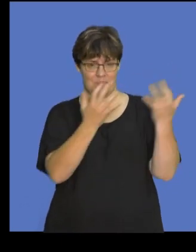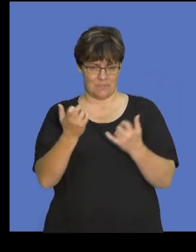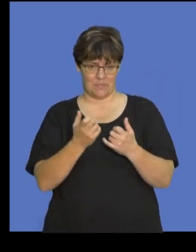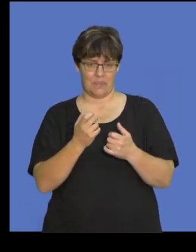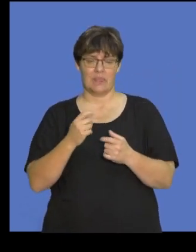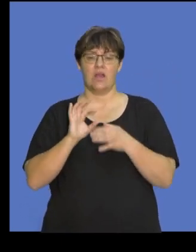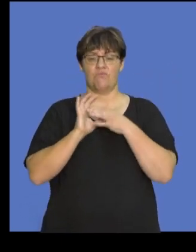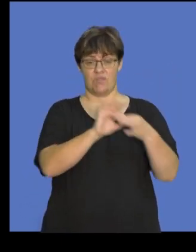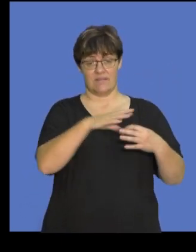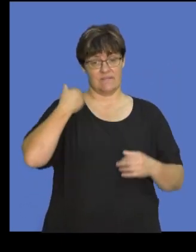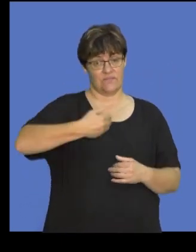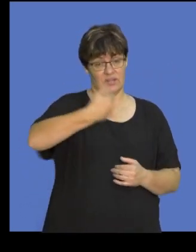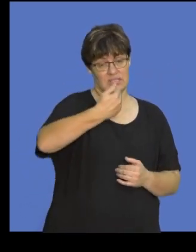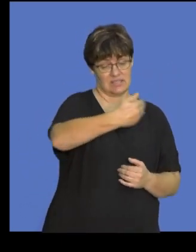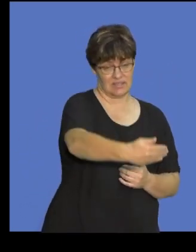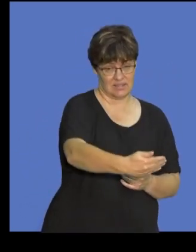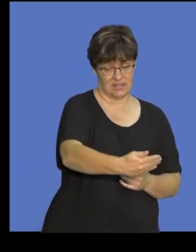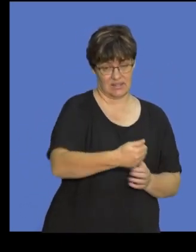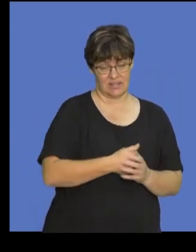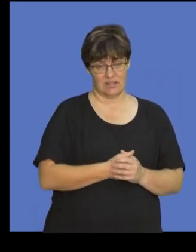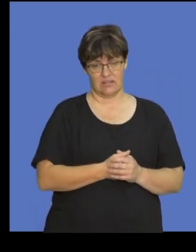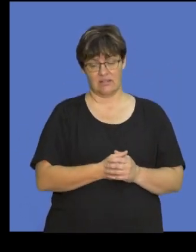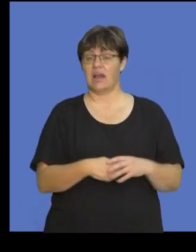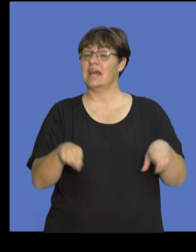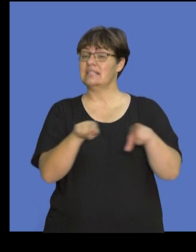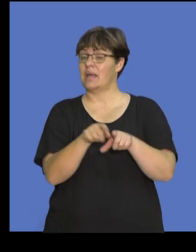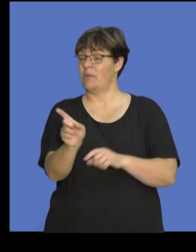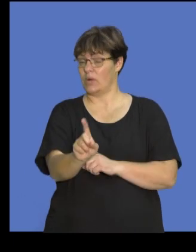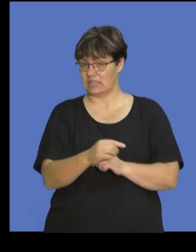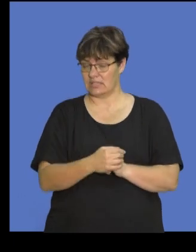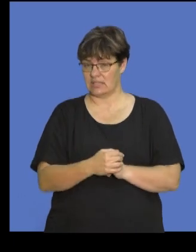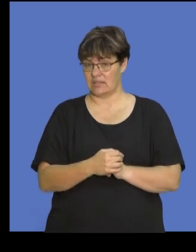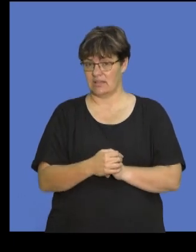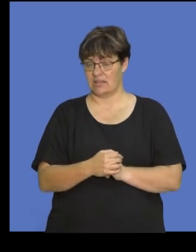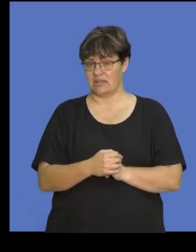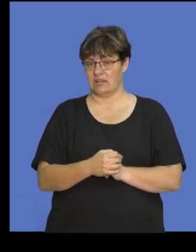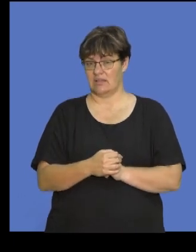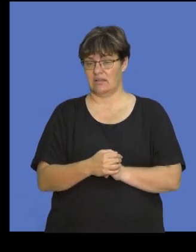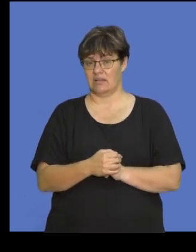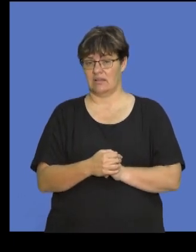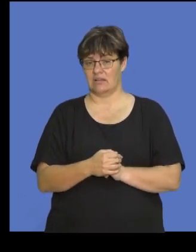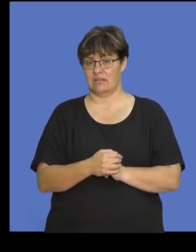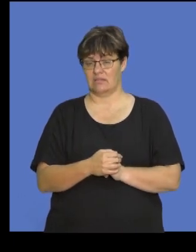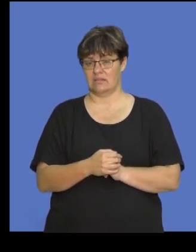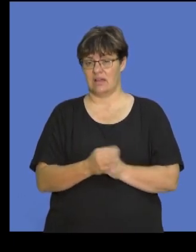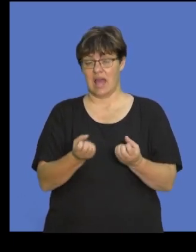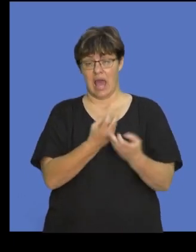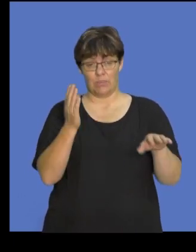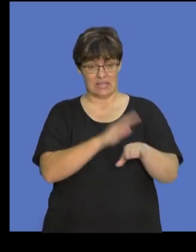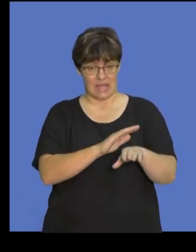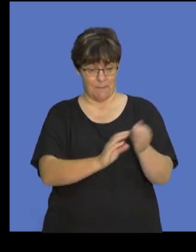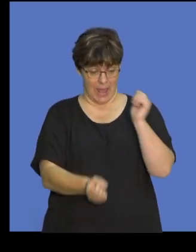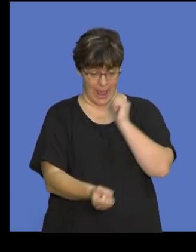way, we've calculated relative frequency to be equal to the number